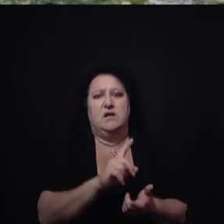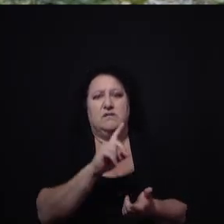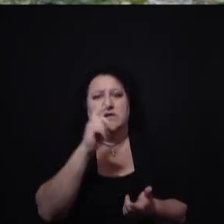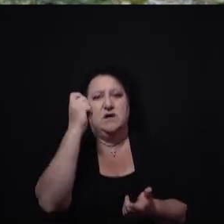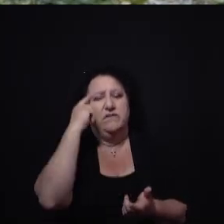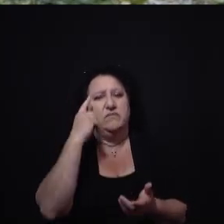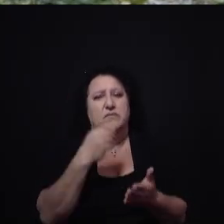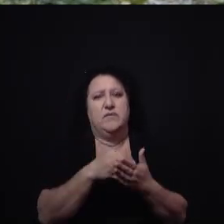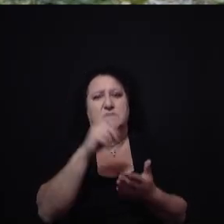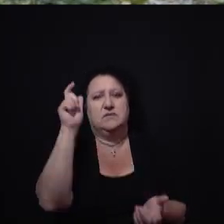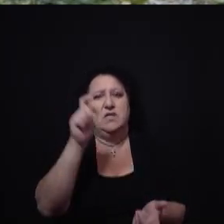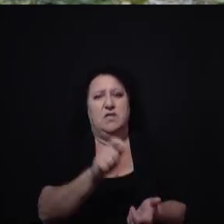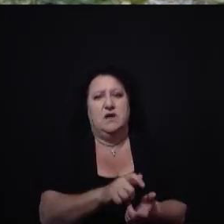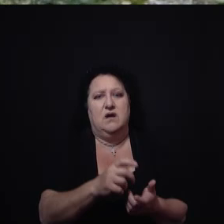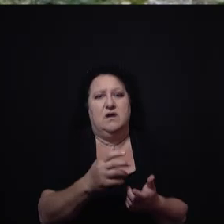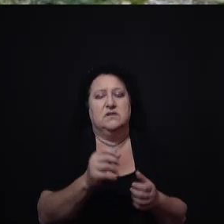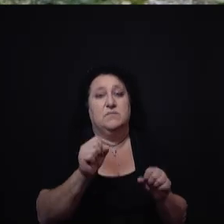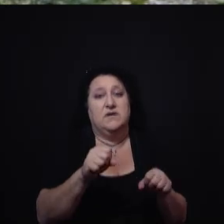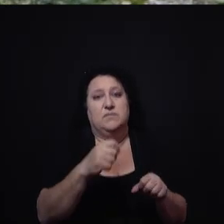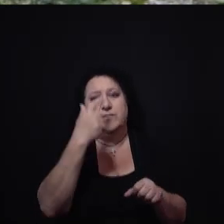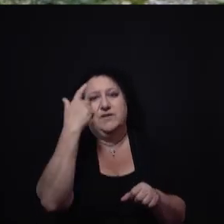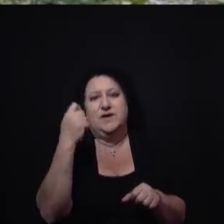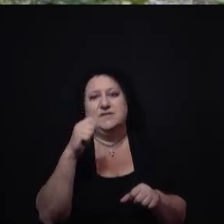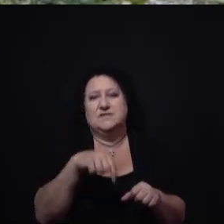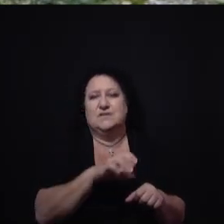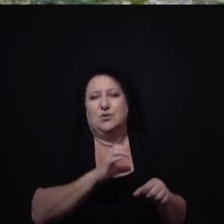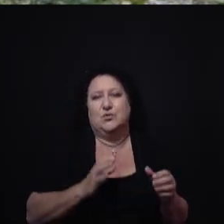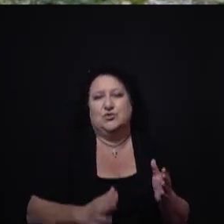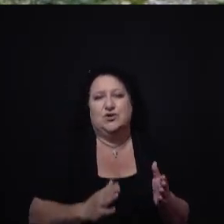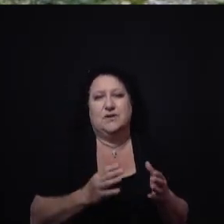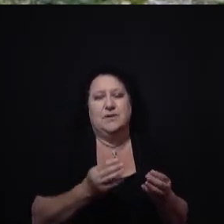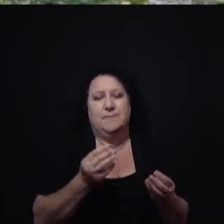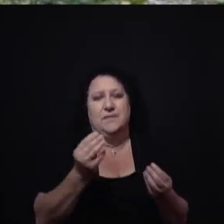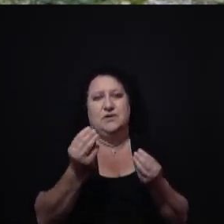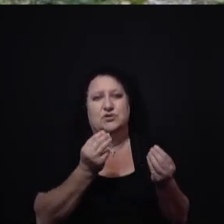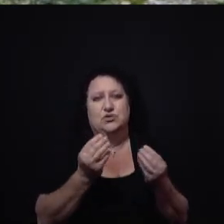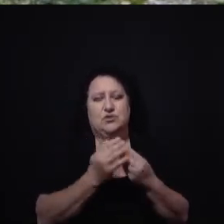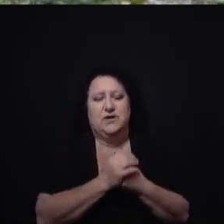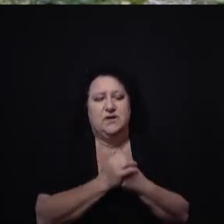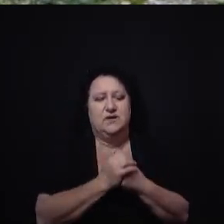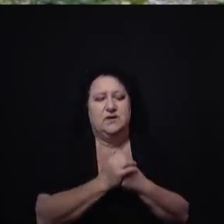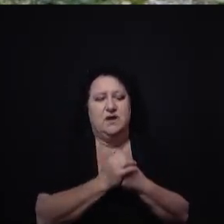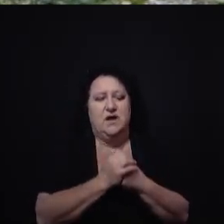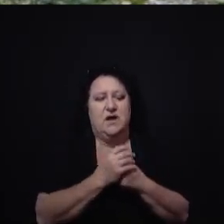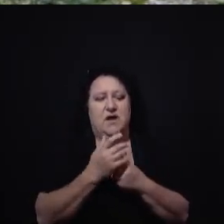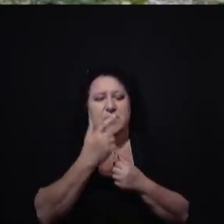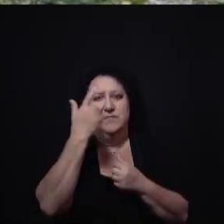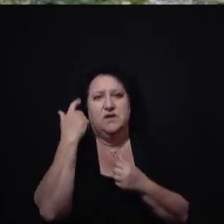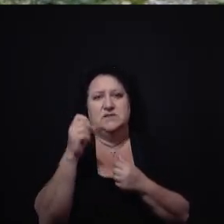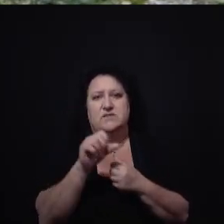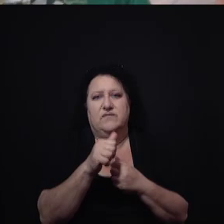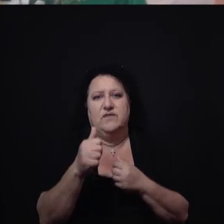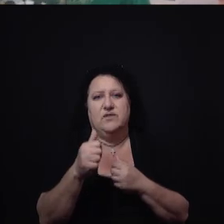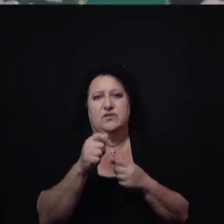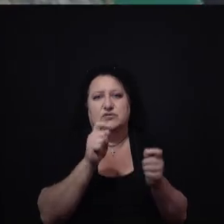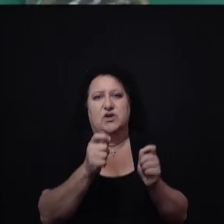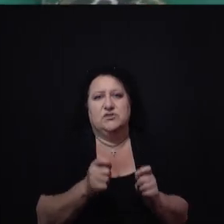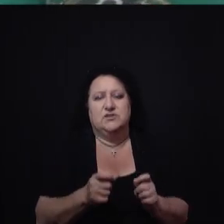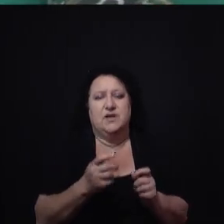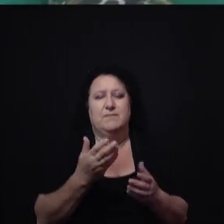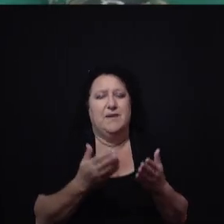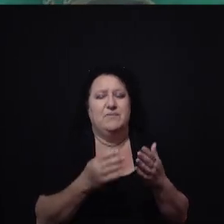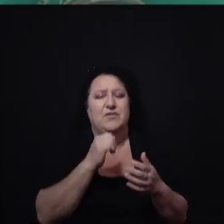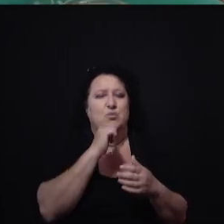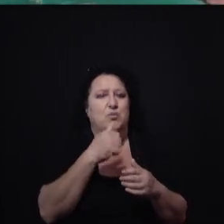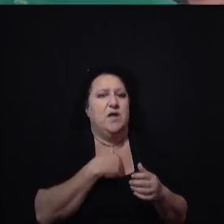that because it's a Christian ministry and because of the other changes, that they may not have funds